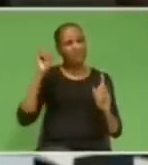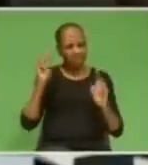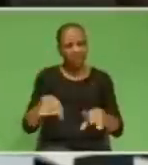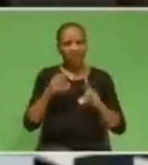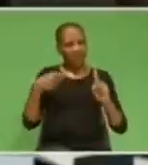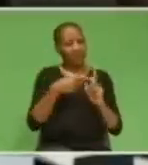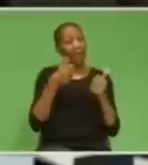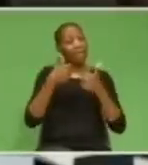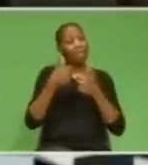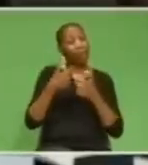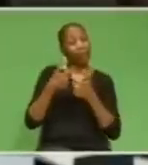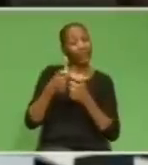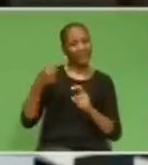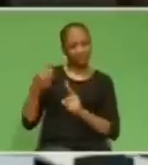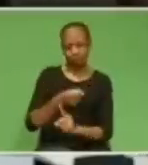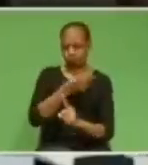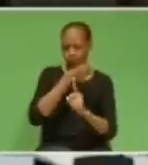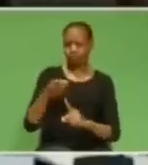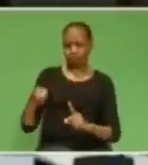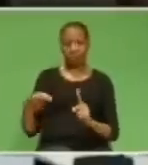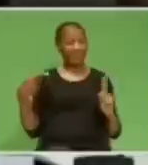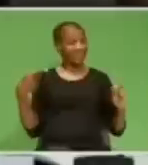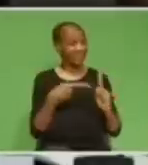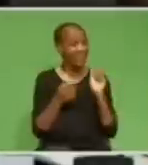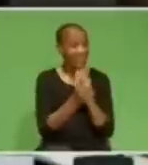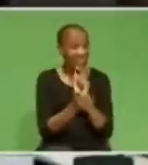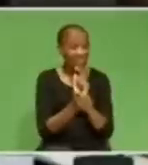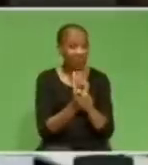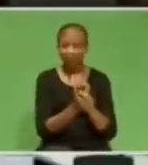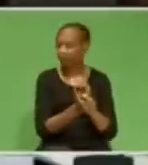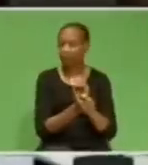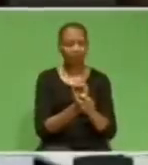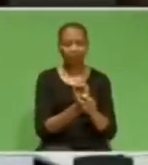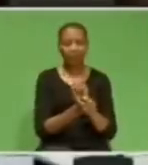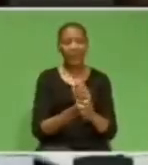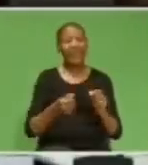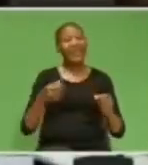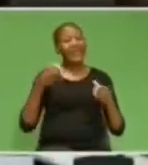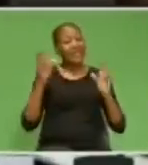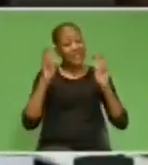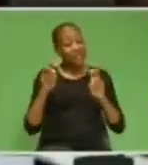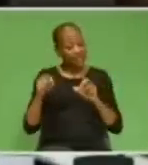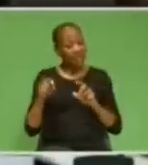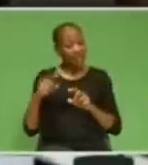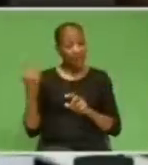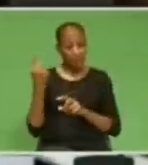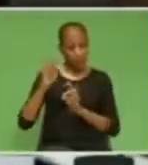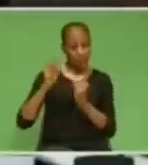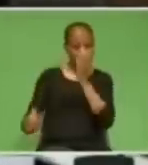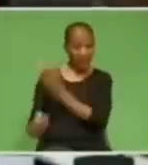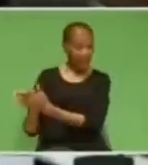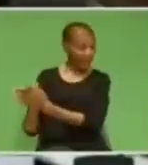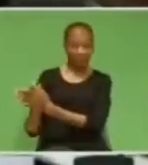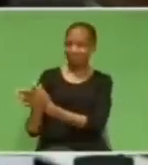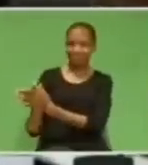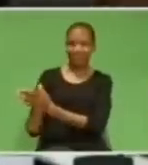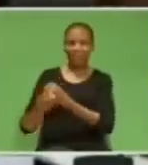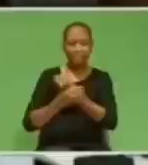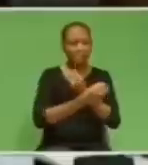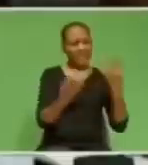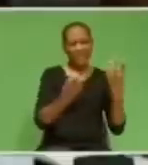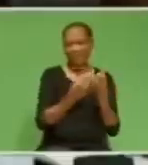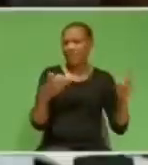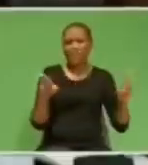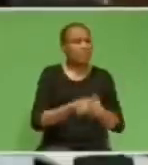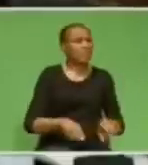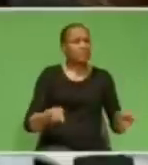boyfriend, Major Begizu. Nothing happened to him. Namhla's case is not an isolated case. It is one of thousands of